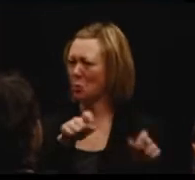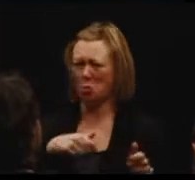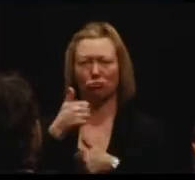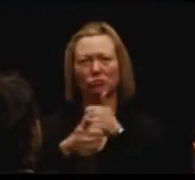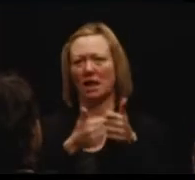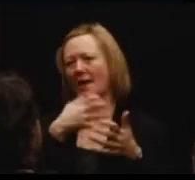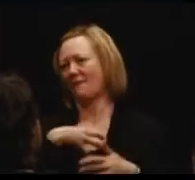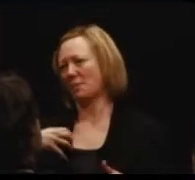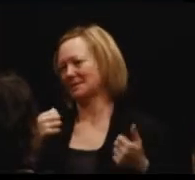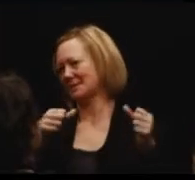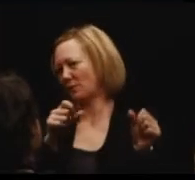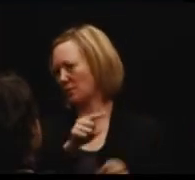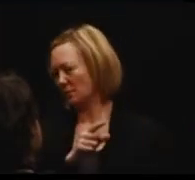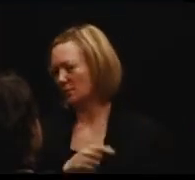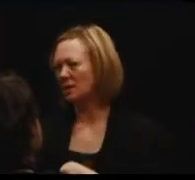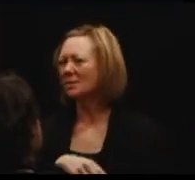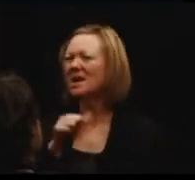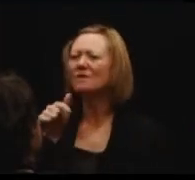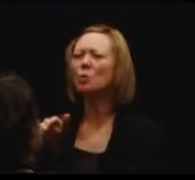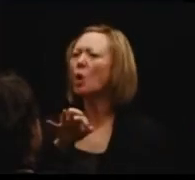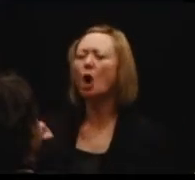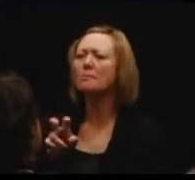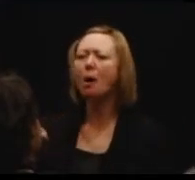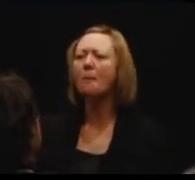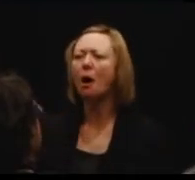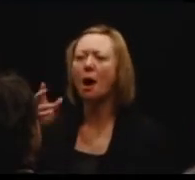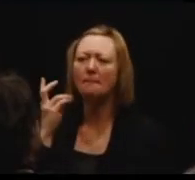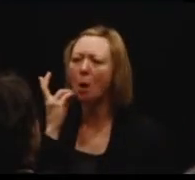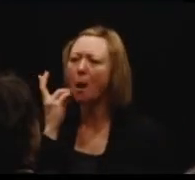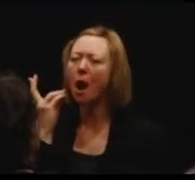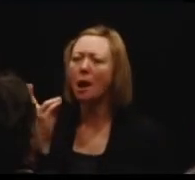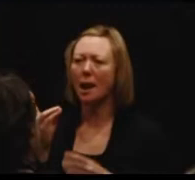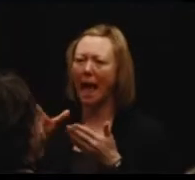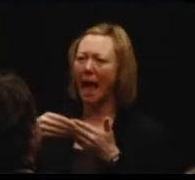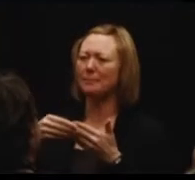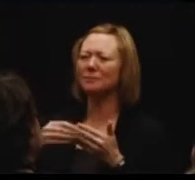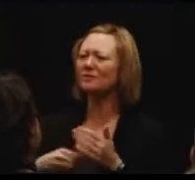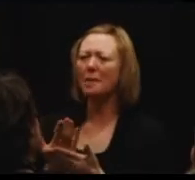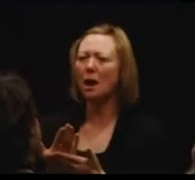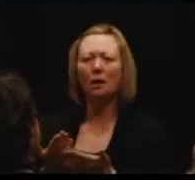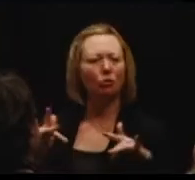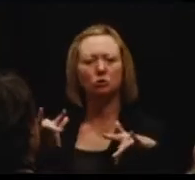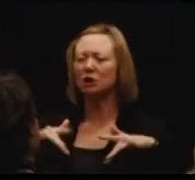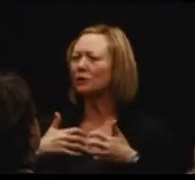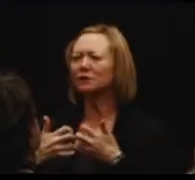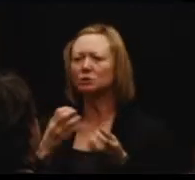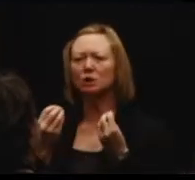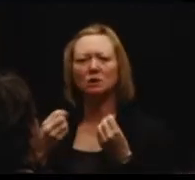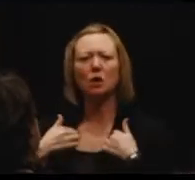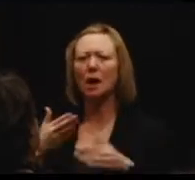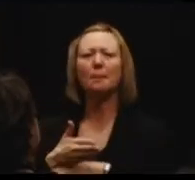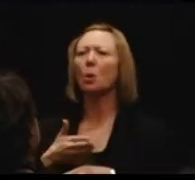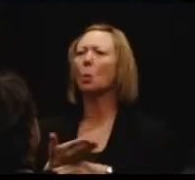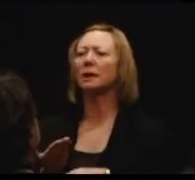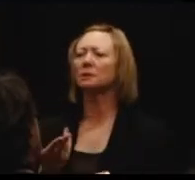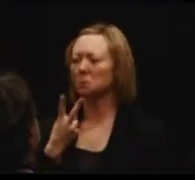what would you do if you're not a mobile app developer, if you haven't had a university education and you're unemployed and you're 20